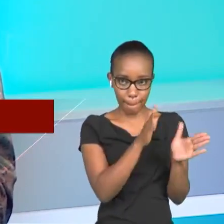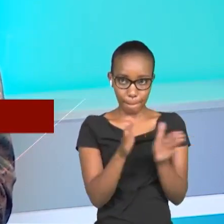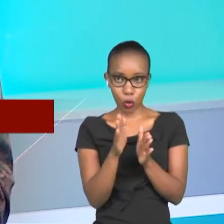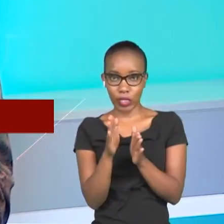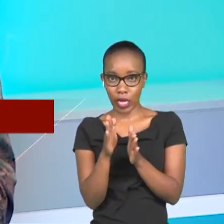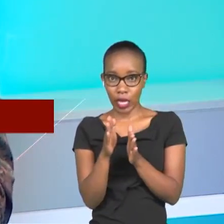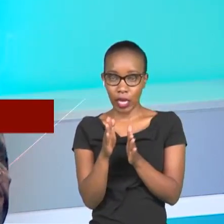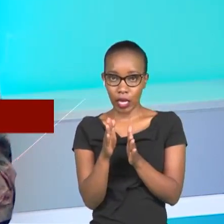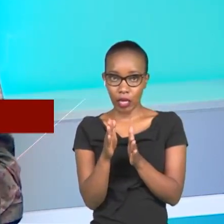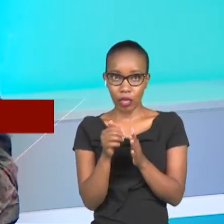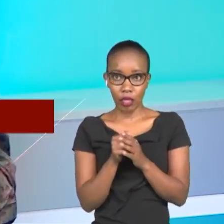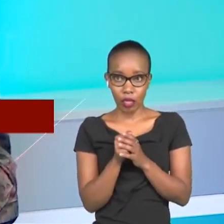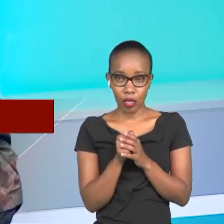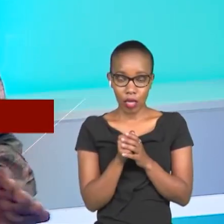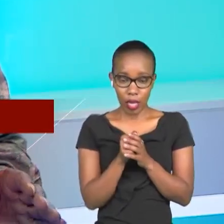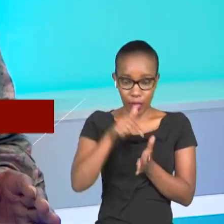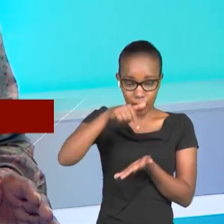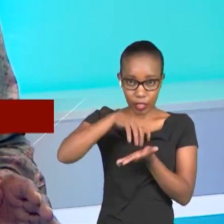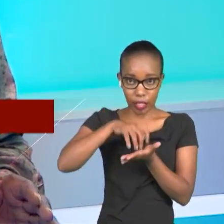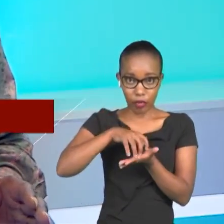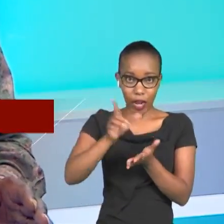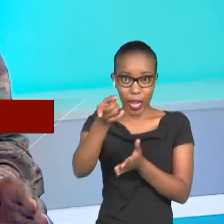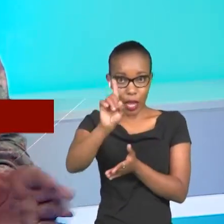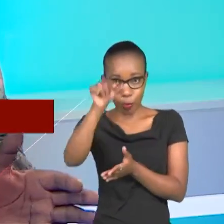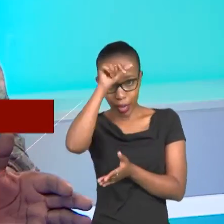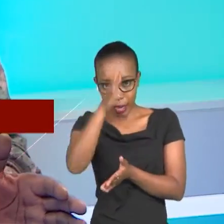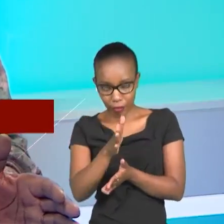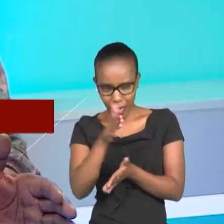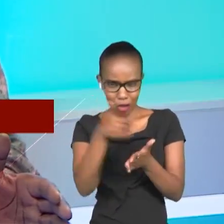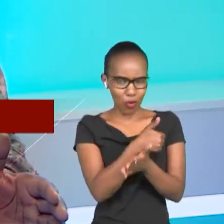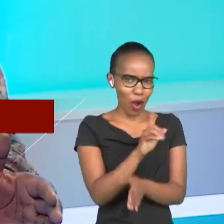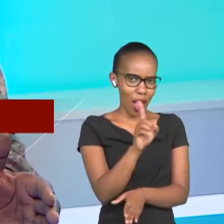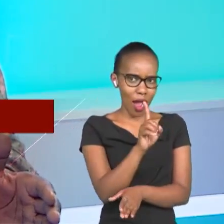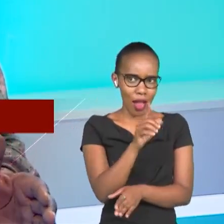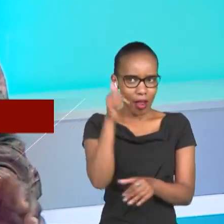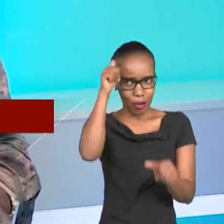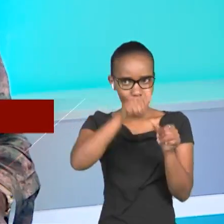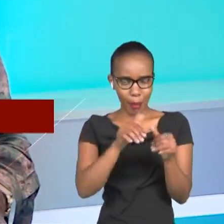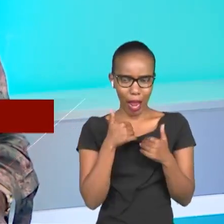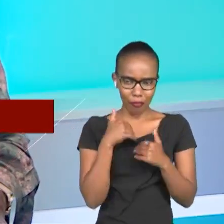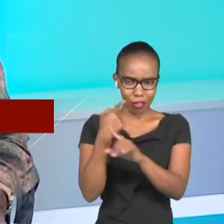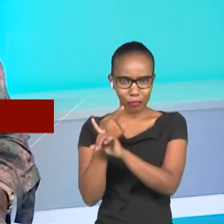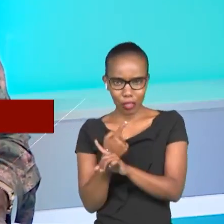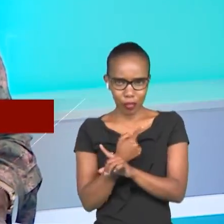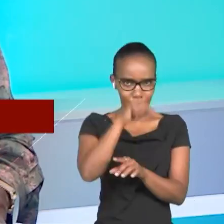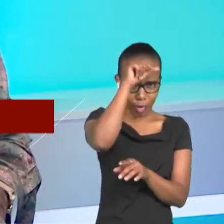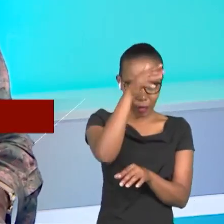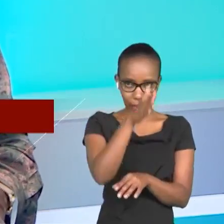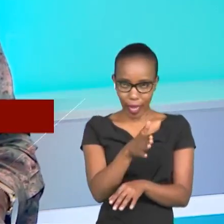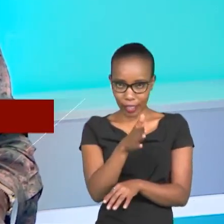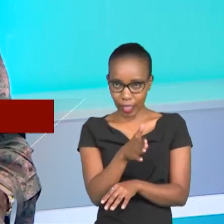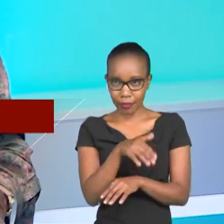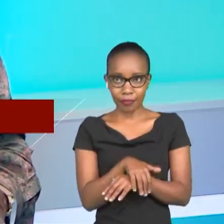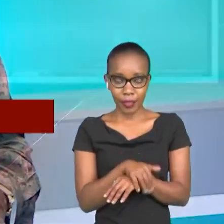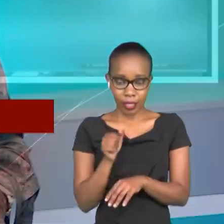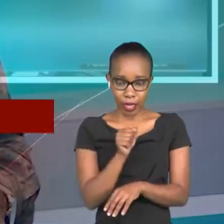that. And this particular case of Nairobi governor, it's not new, because we have seen various other number of governors where